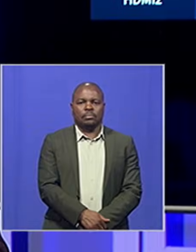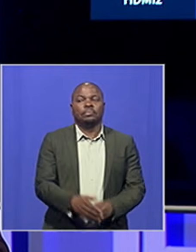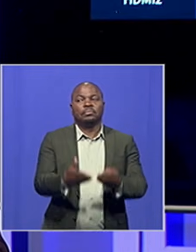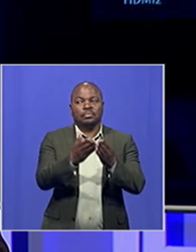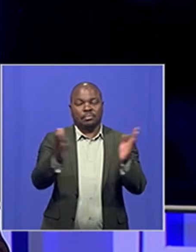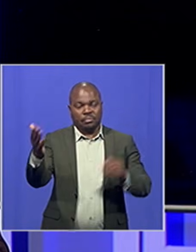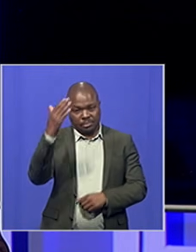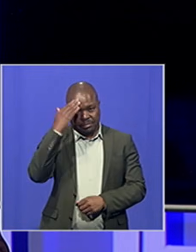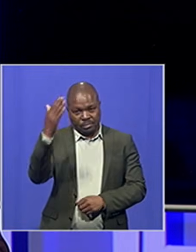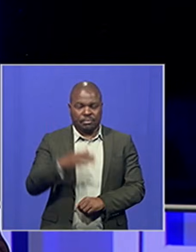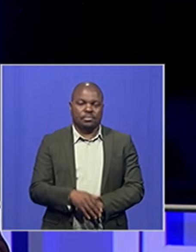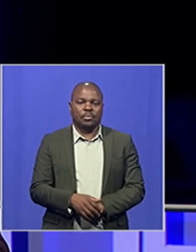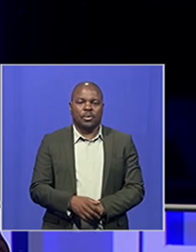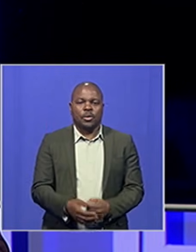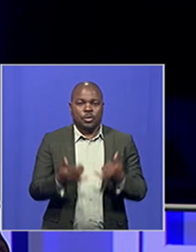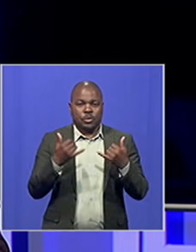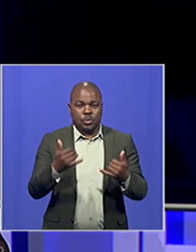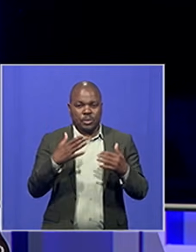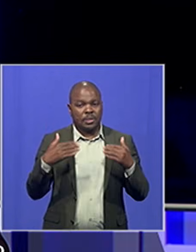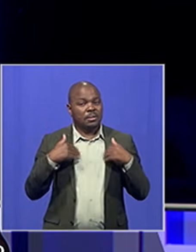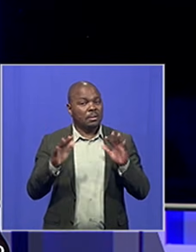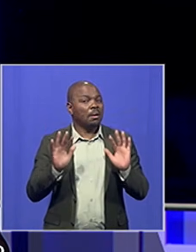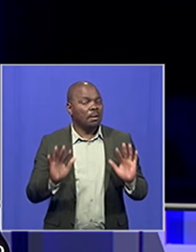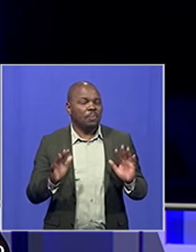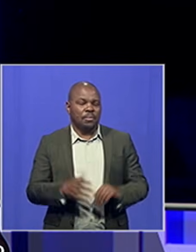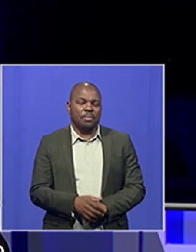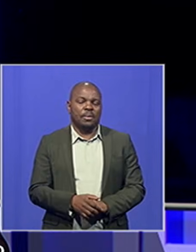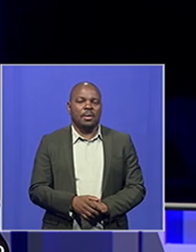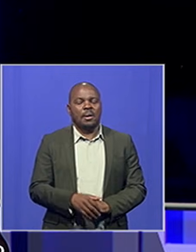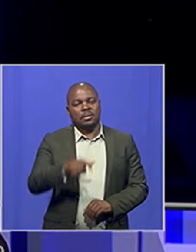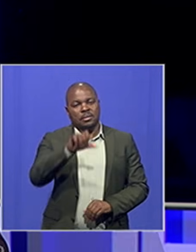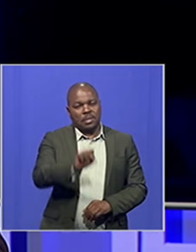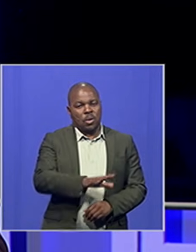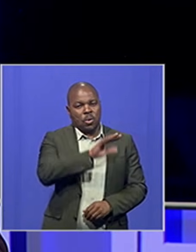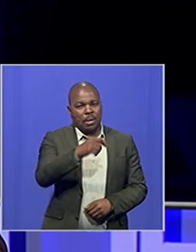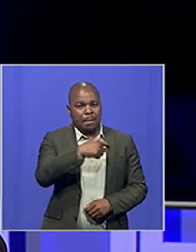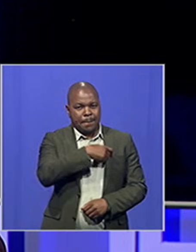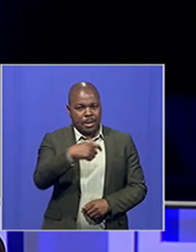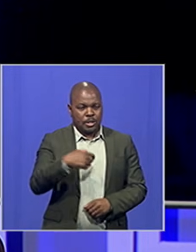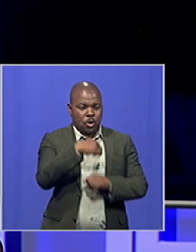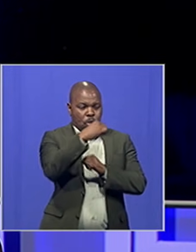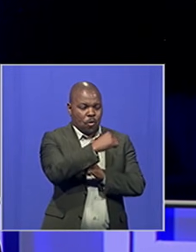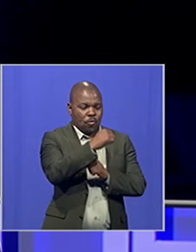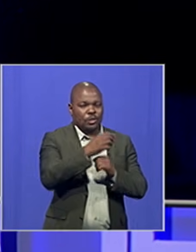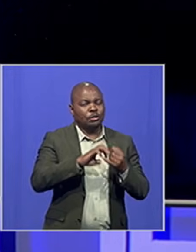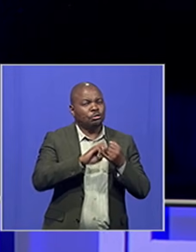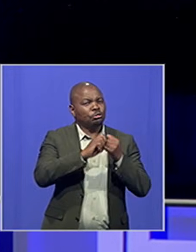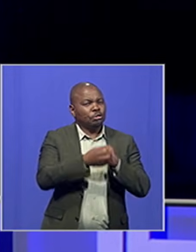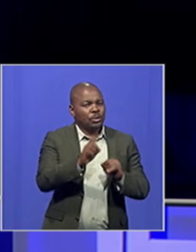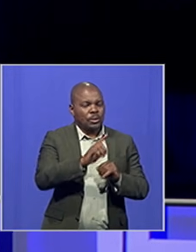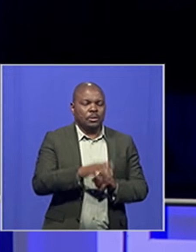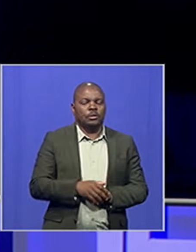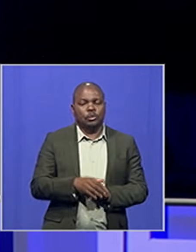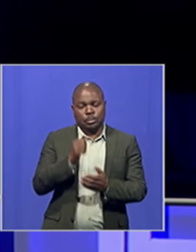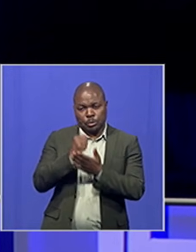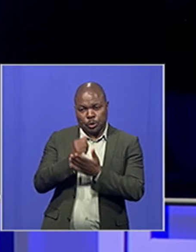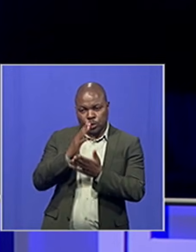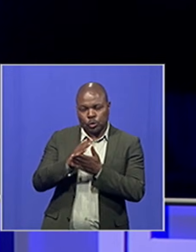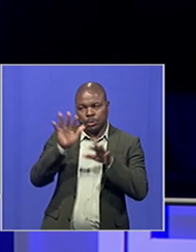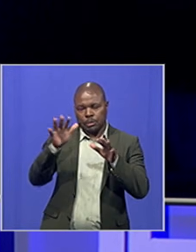Dumelang bagaetso tsa segonjono re di sibula ka gore kantoro ya mopresidente wa Afrika Borwa mo maitekong a go fokotsa dipelaelo